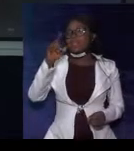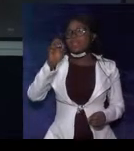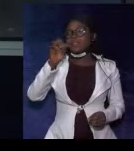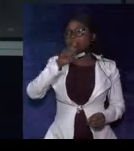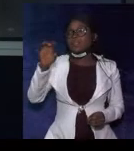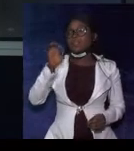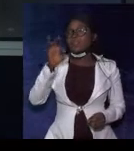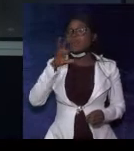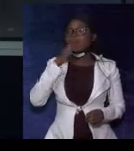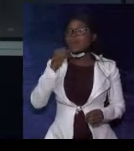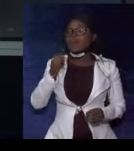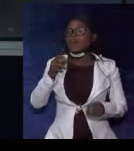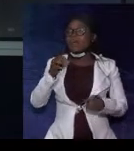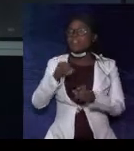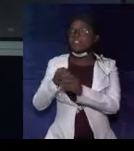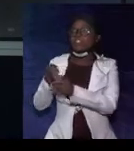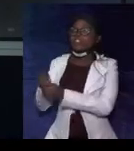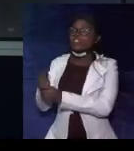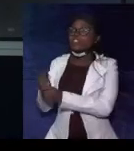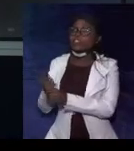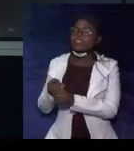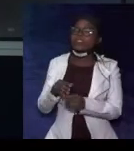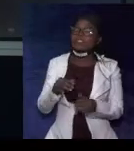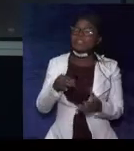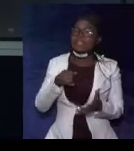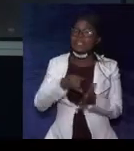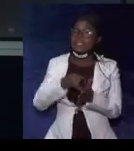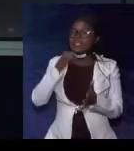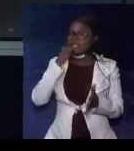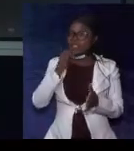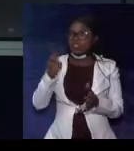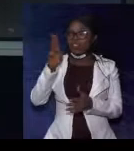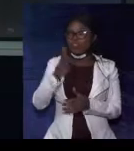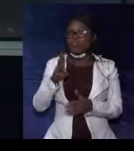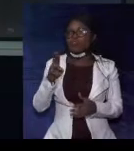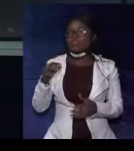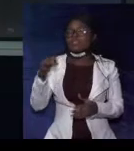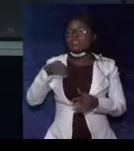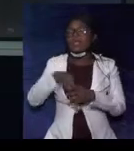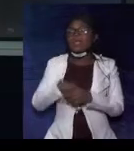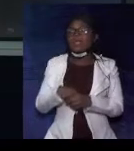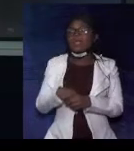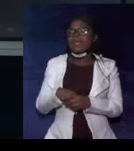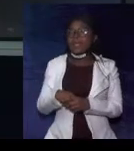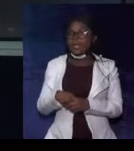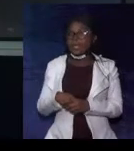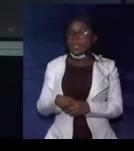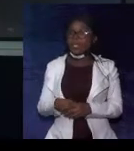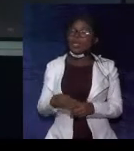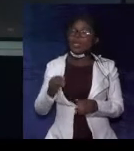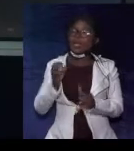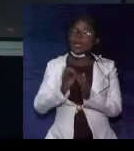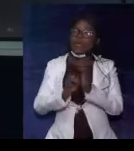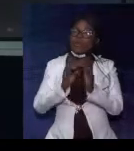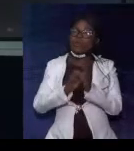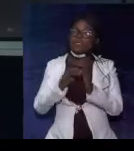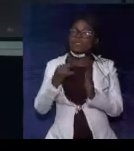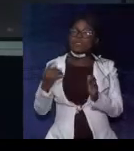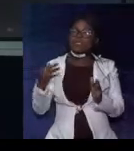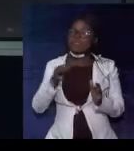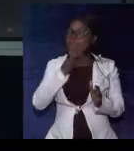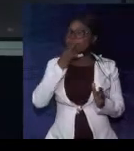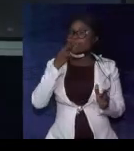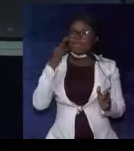purpose for this input record is it is used in calculating farm profit. You will know whether you are running on profit or